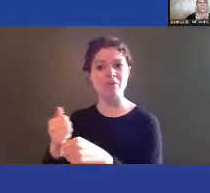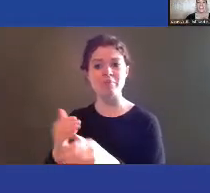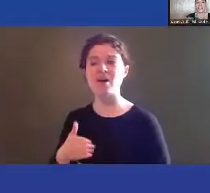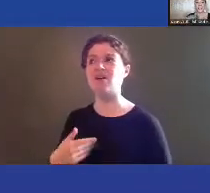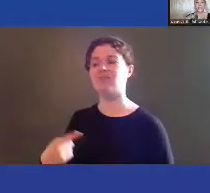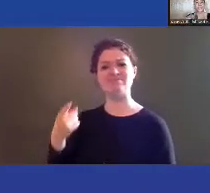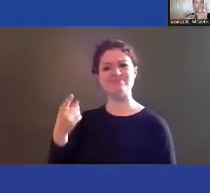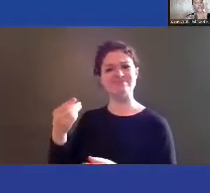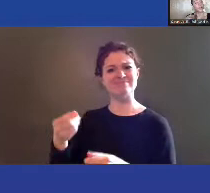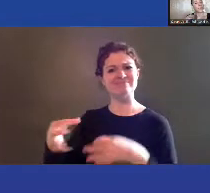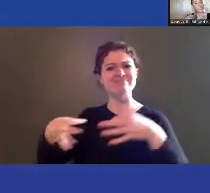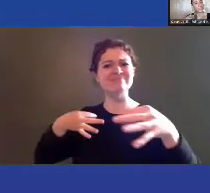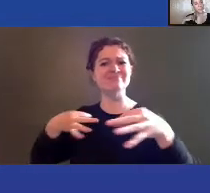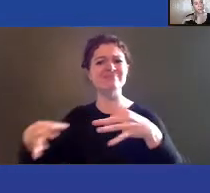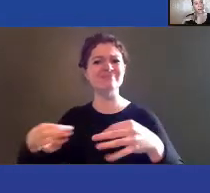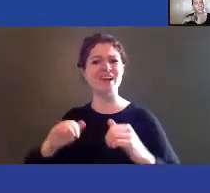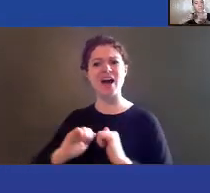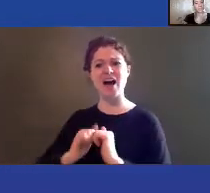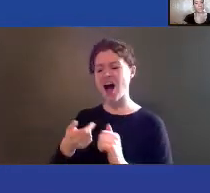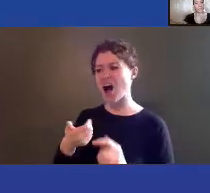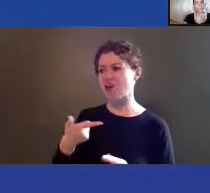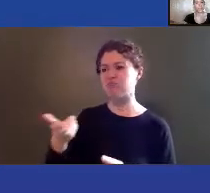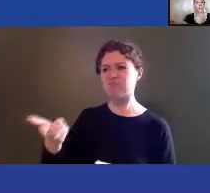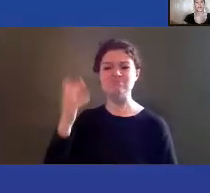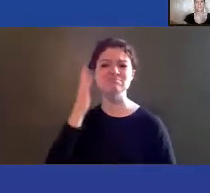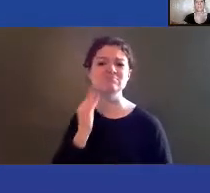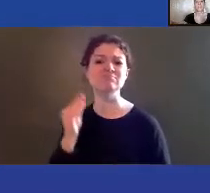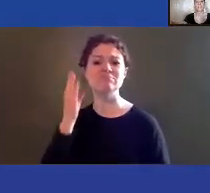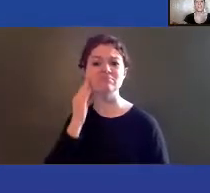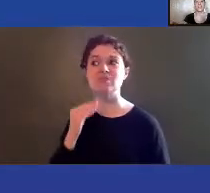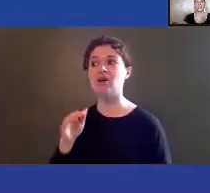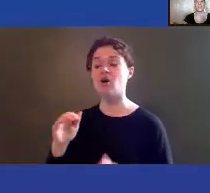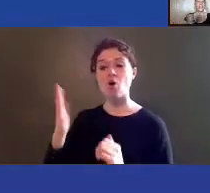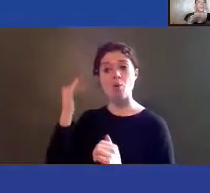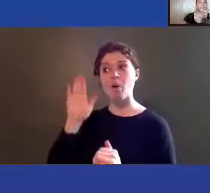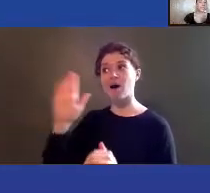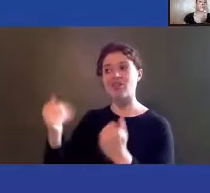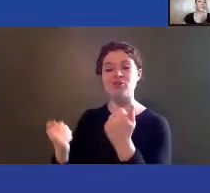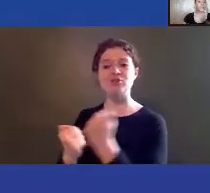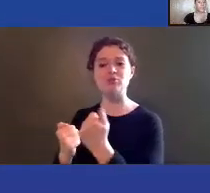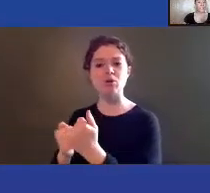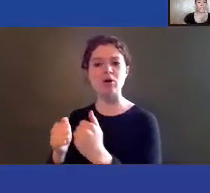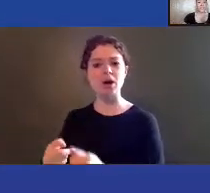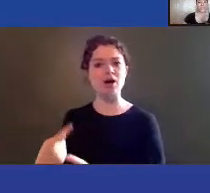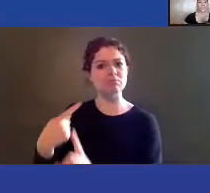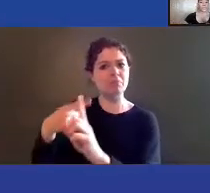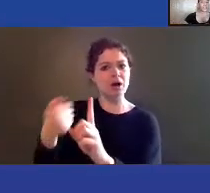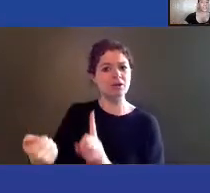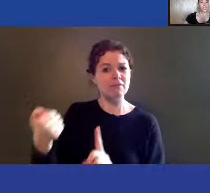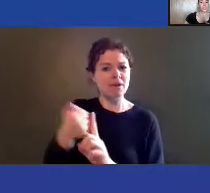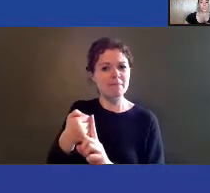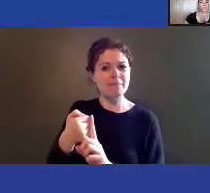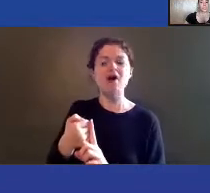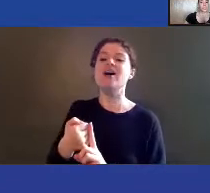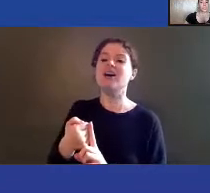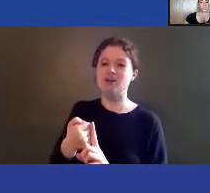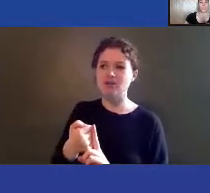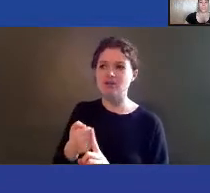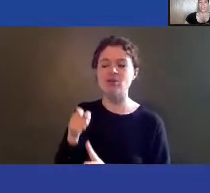area and the potential positive impacts of the support that you're requesting, that can really put a human face to your